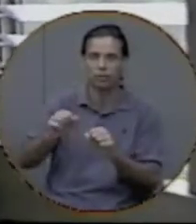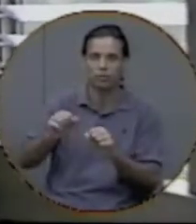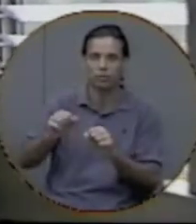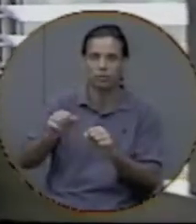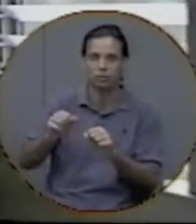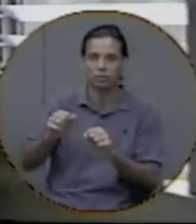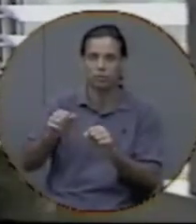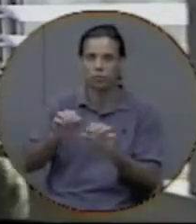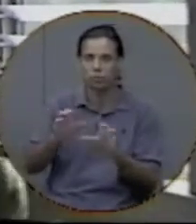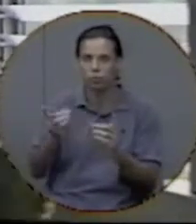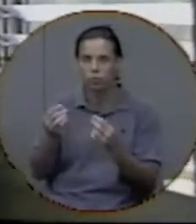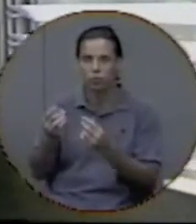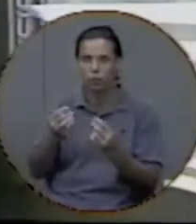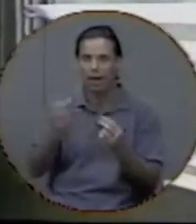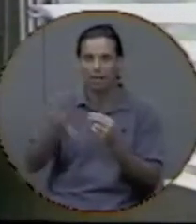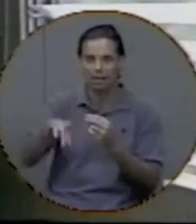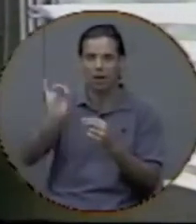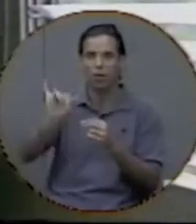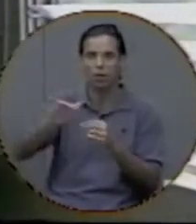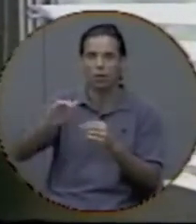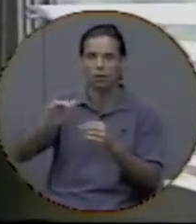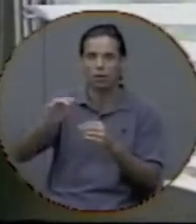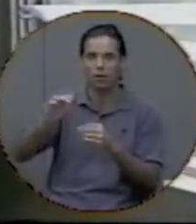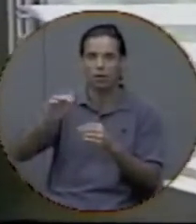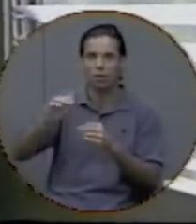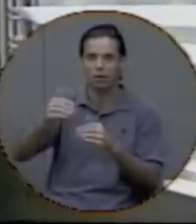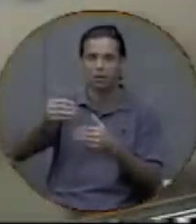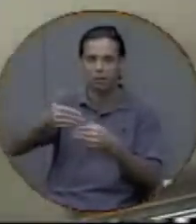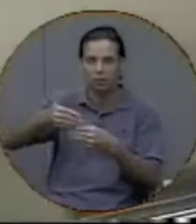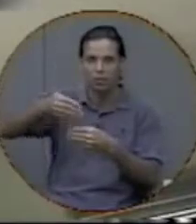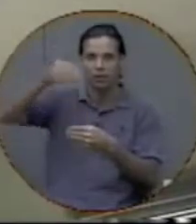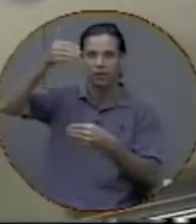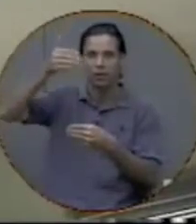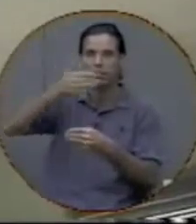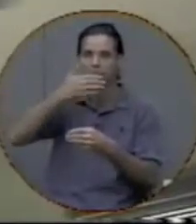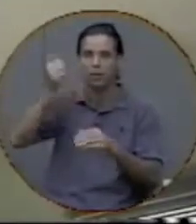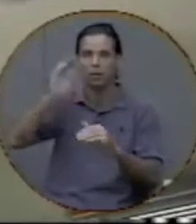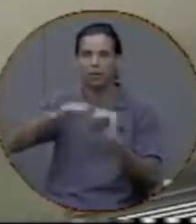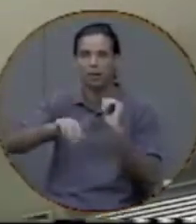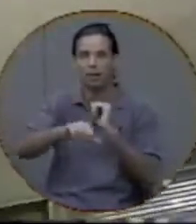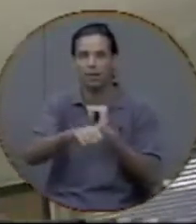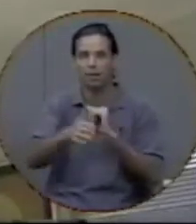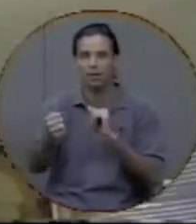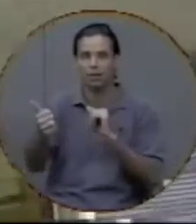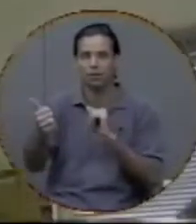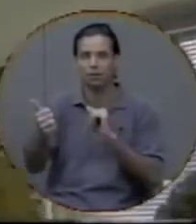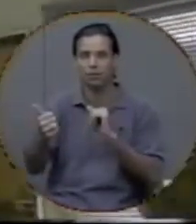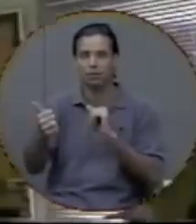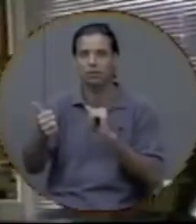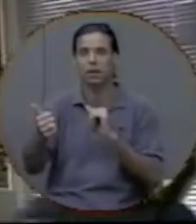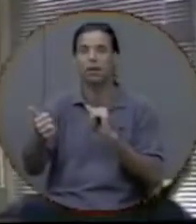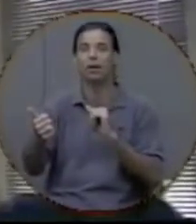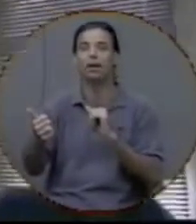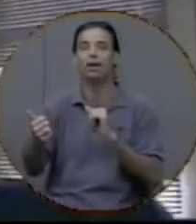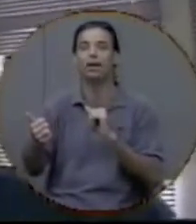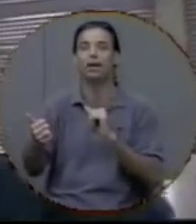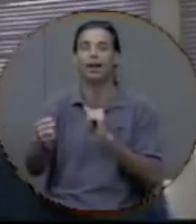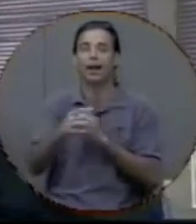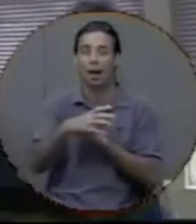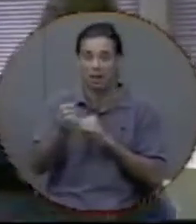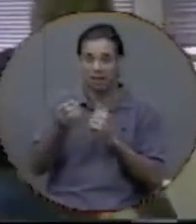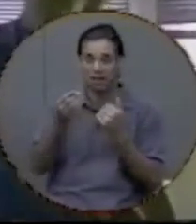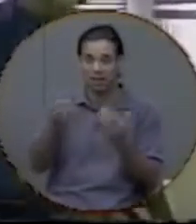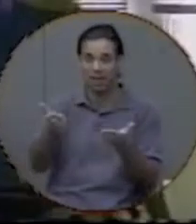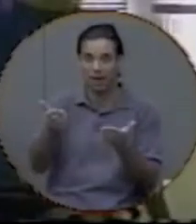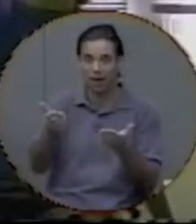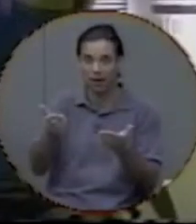I found those blinds were the better ones to handle than the other ones. There I hooked